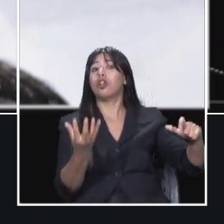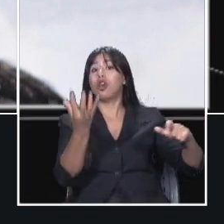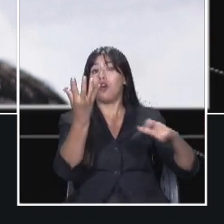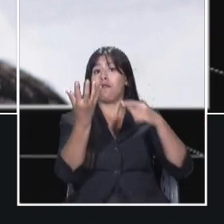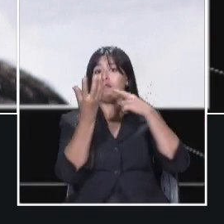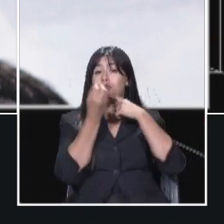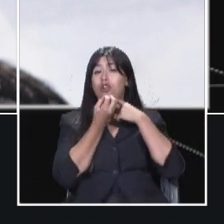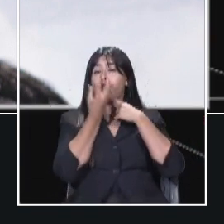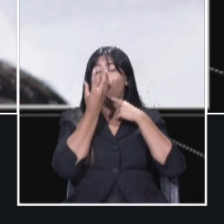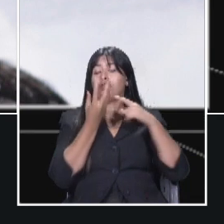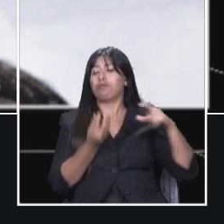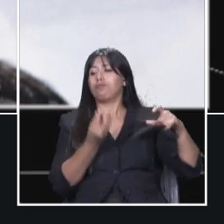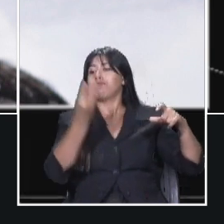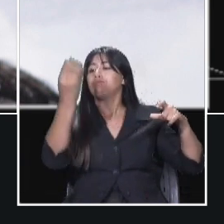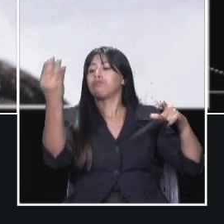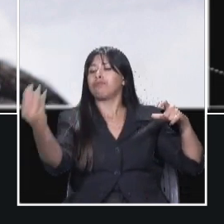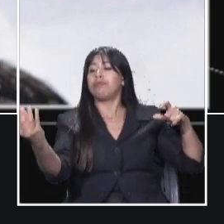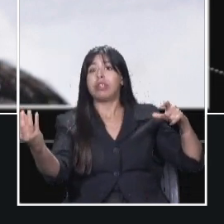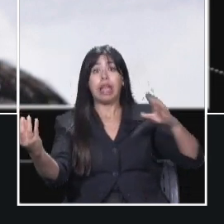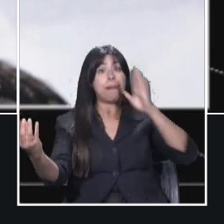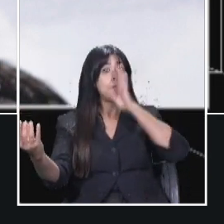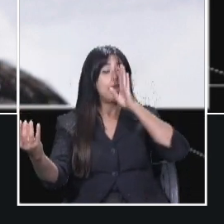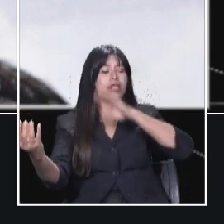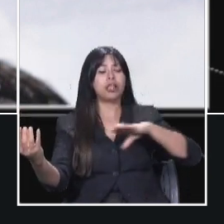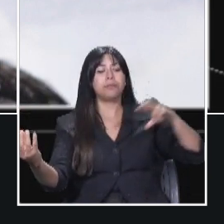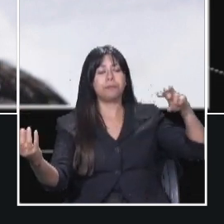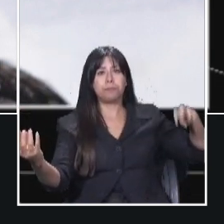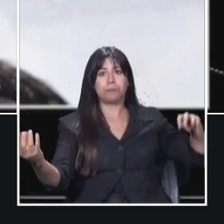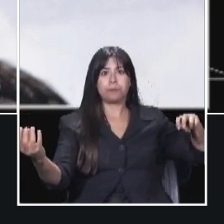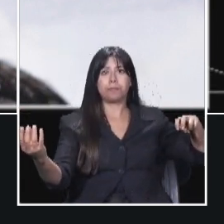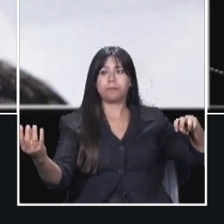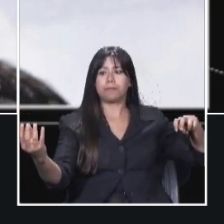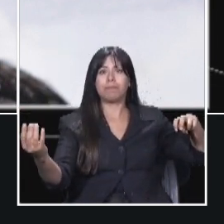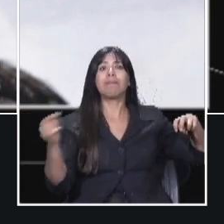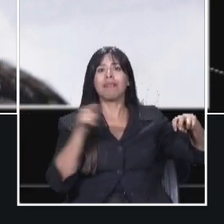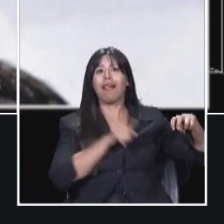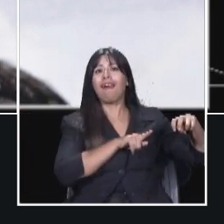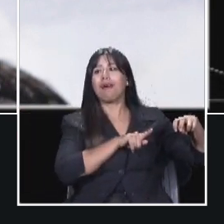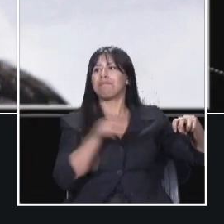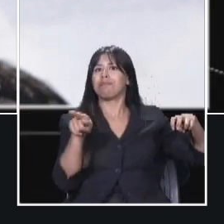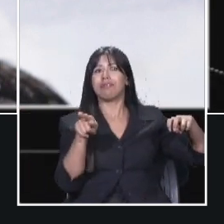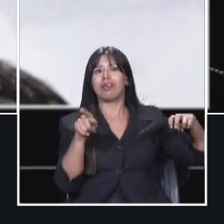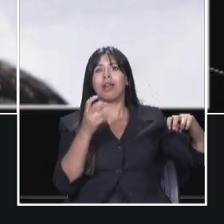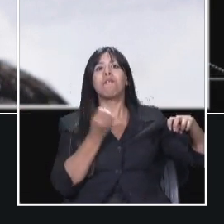dog on the other side, it will tell you that there is a rose on the other side. That's how good the sense of smell is.